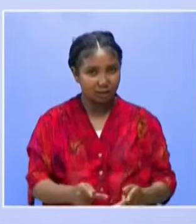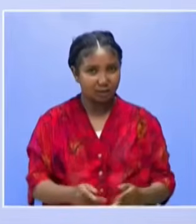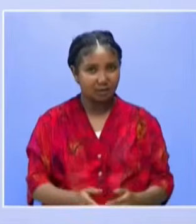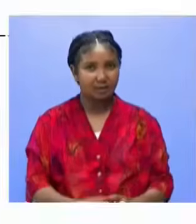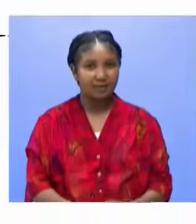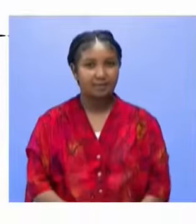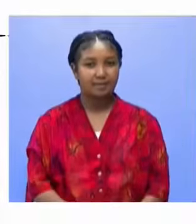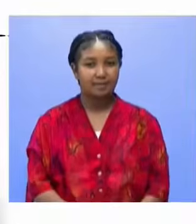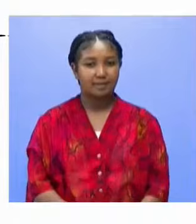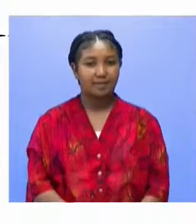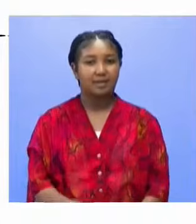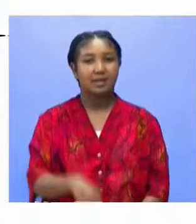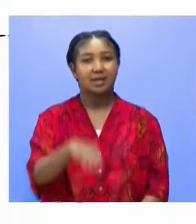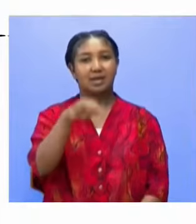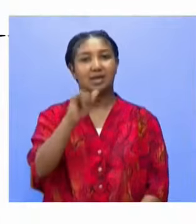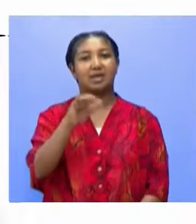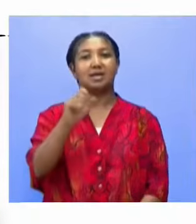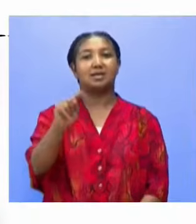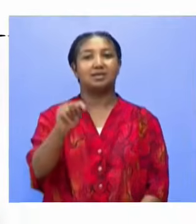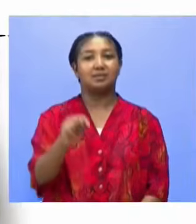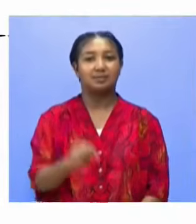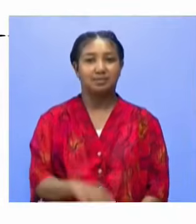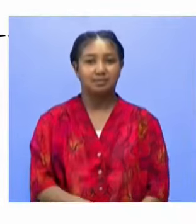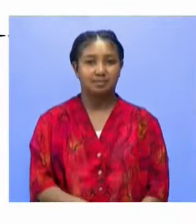yes? Yet.